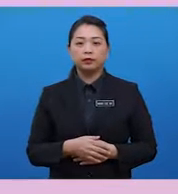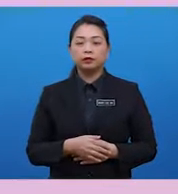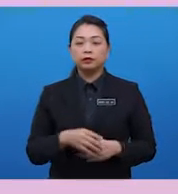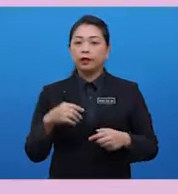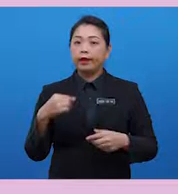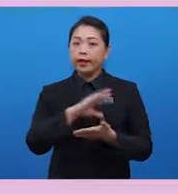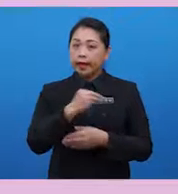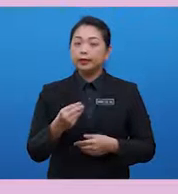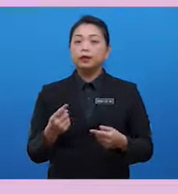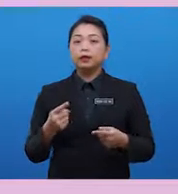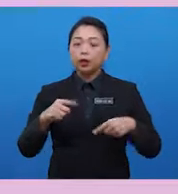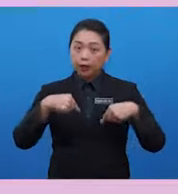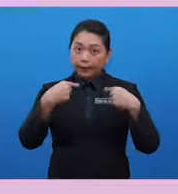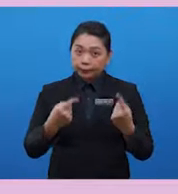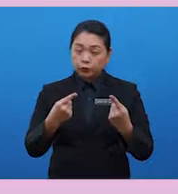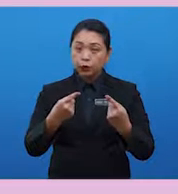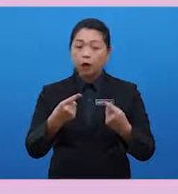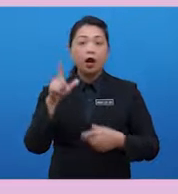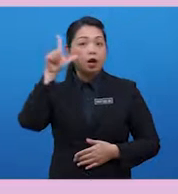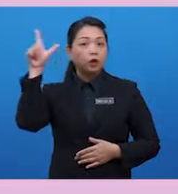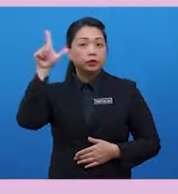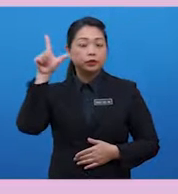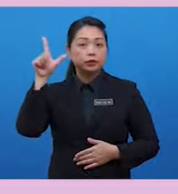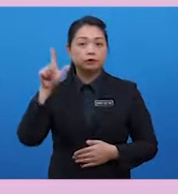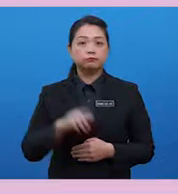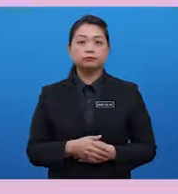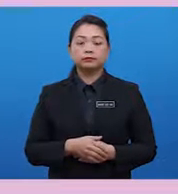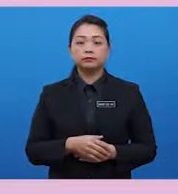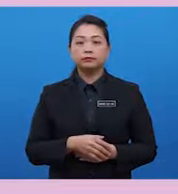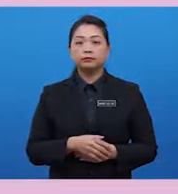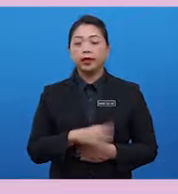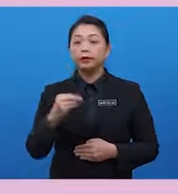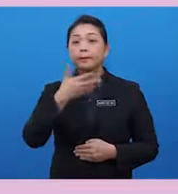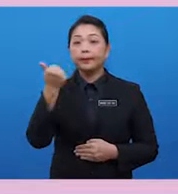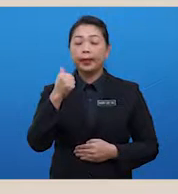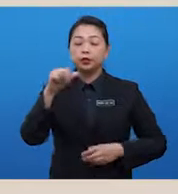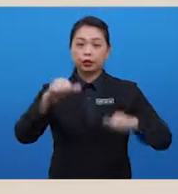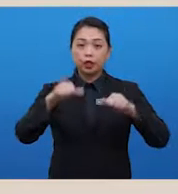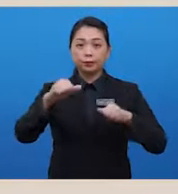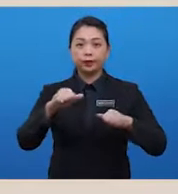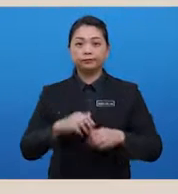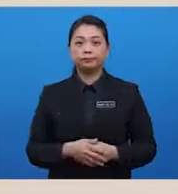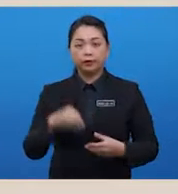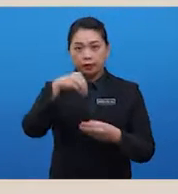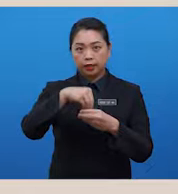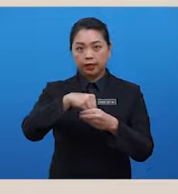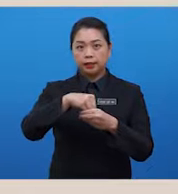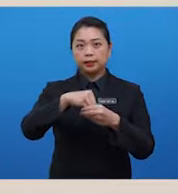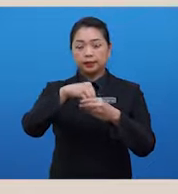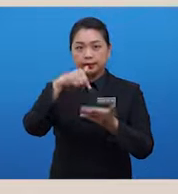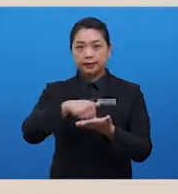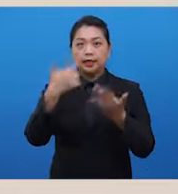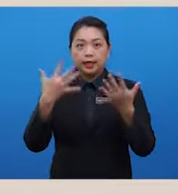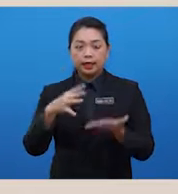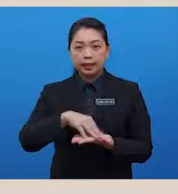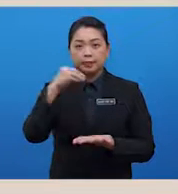logical conclusion based on our best judgment of it. In this lesson, we will